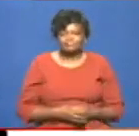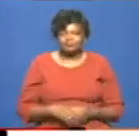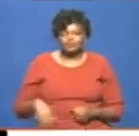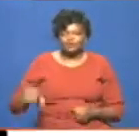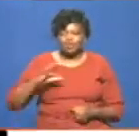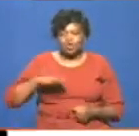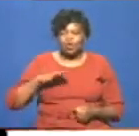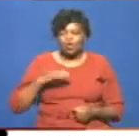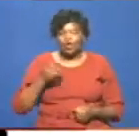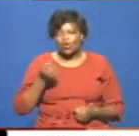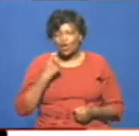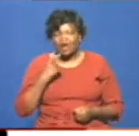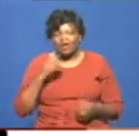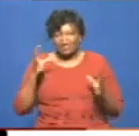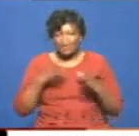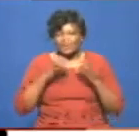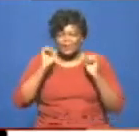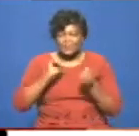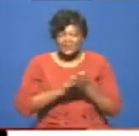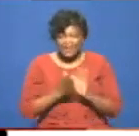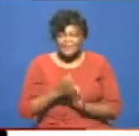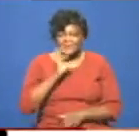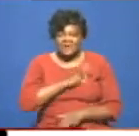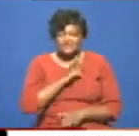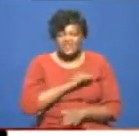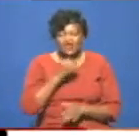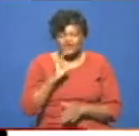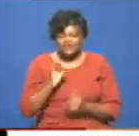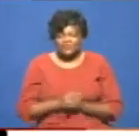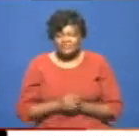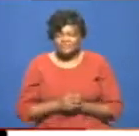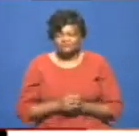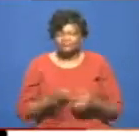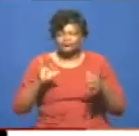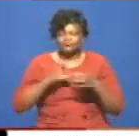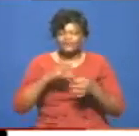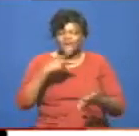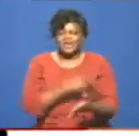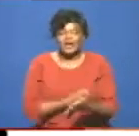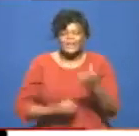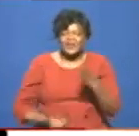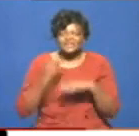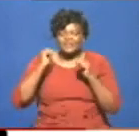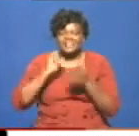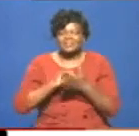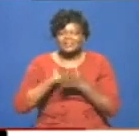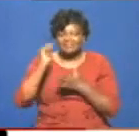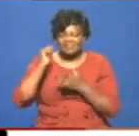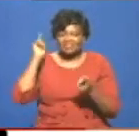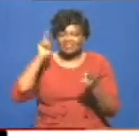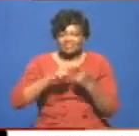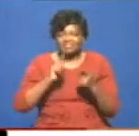pharmaceuticals companies could become beneficiaries of a joint vaccine production deal that Kenya is targeting